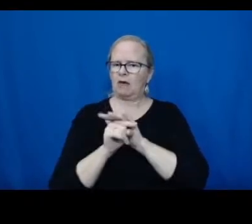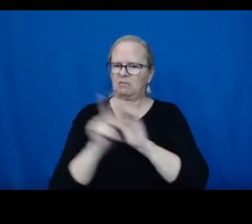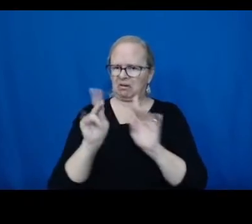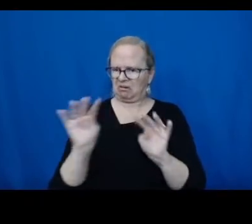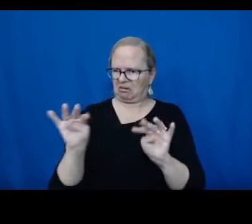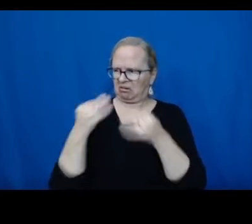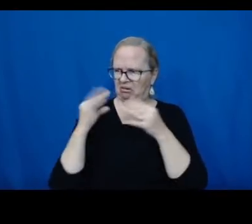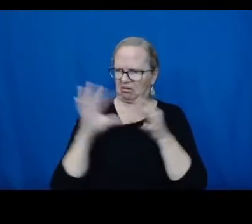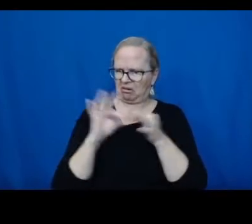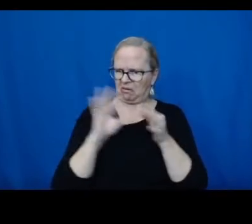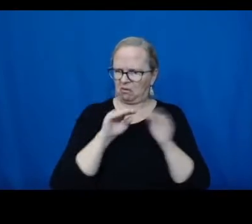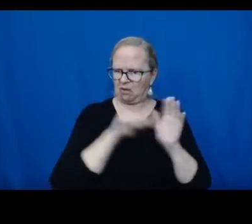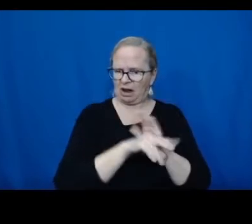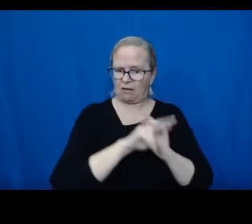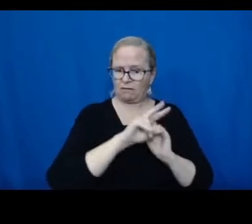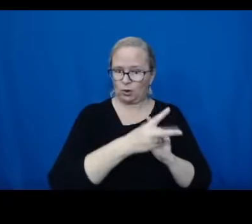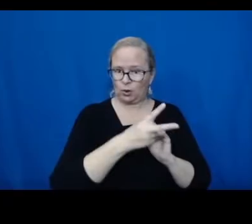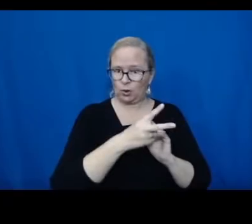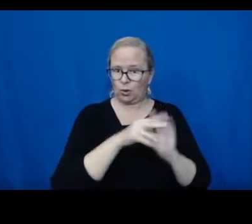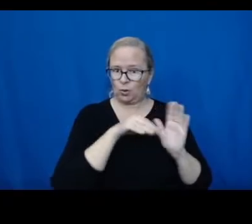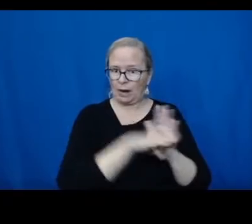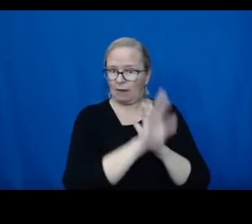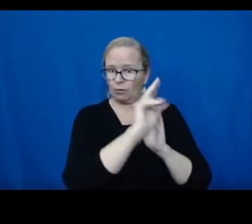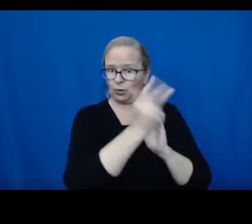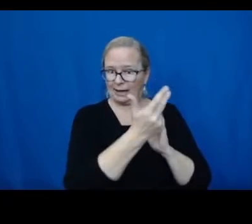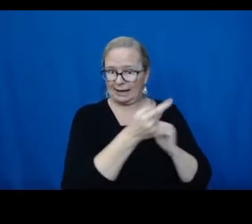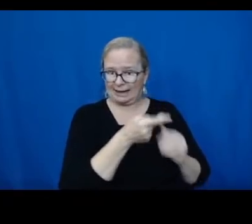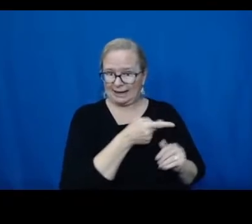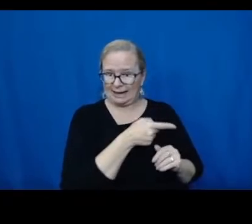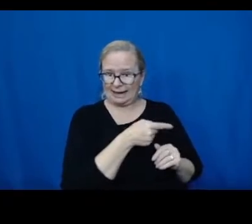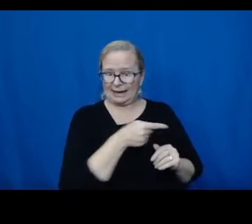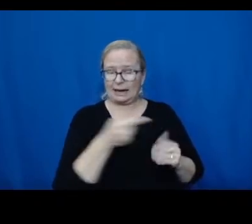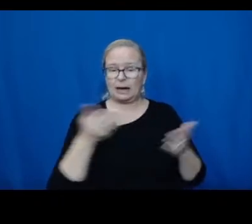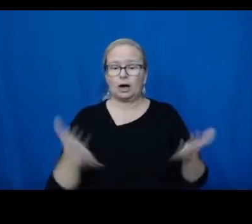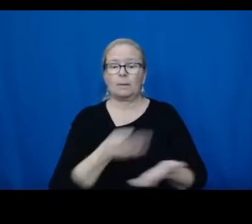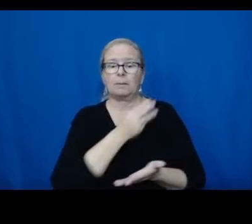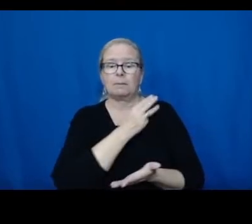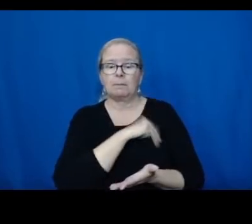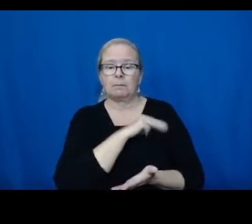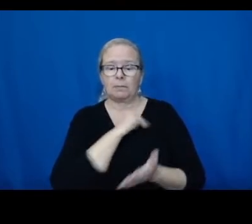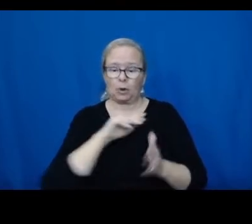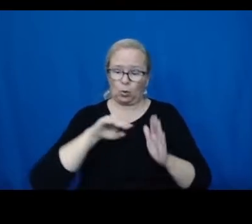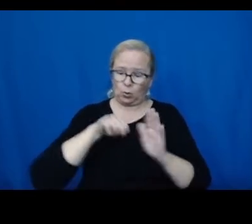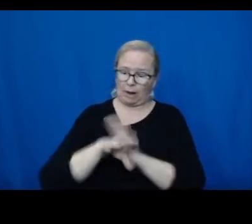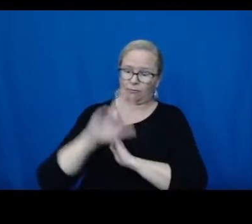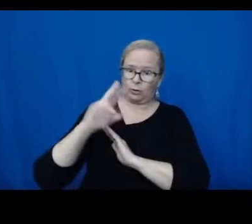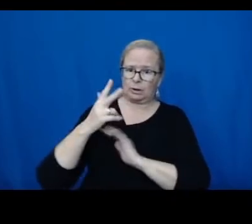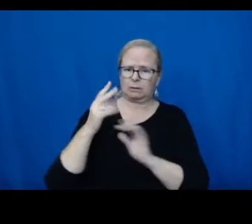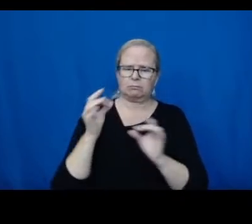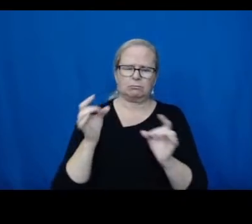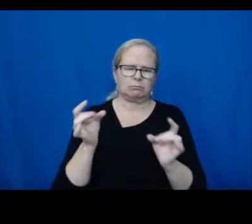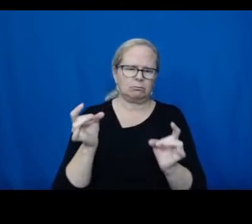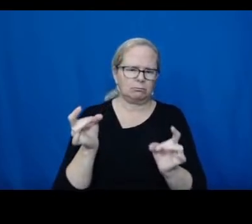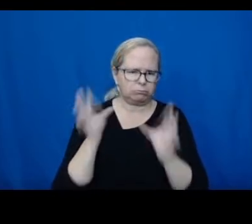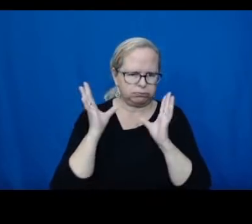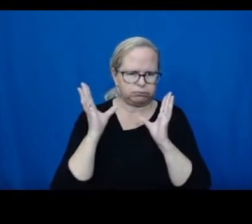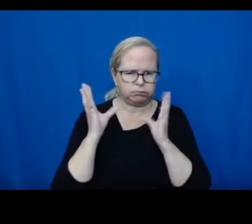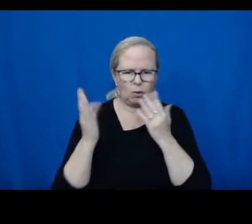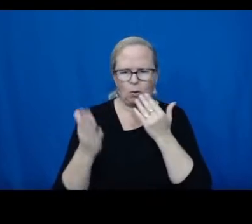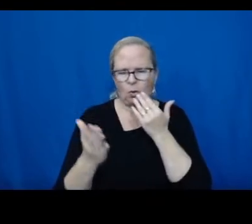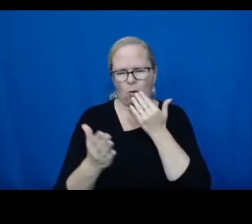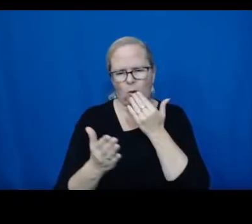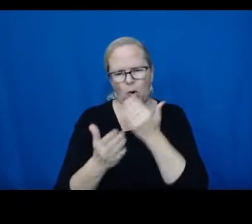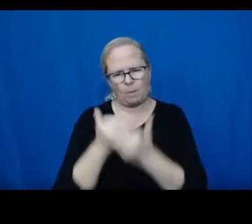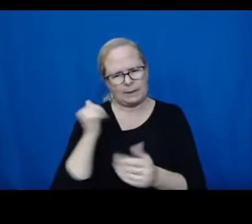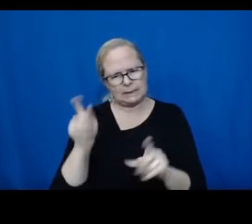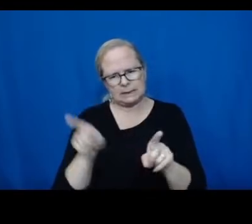in the course, very reminiscent of what is happening in Alberta now. And I think what's so poignant comparing the two provinces,